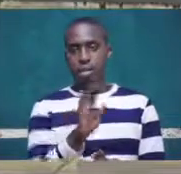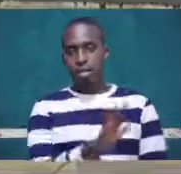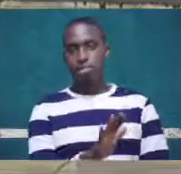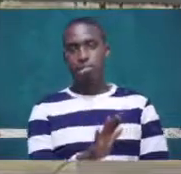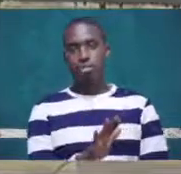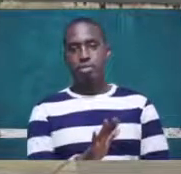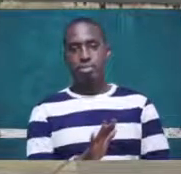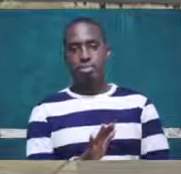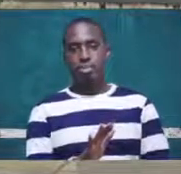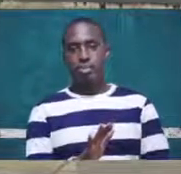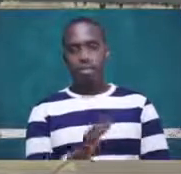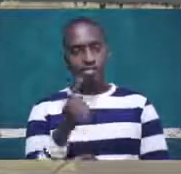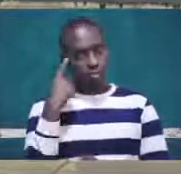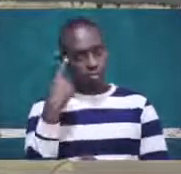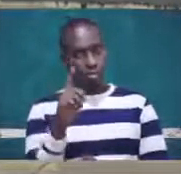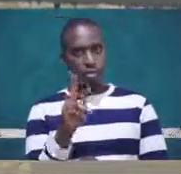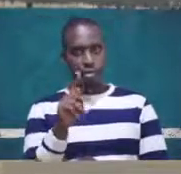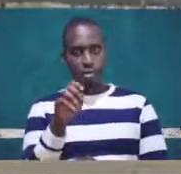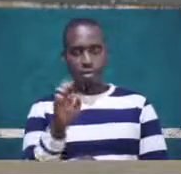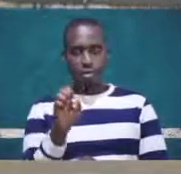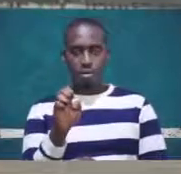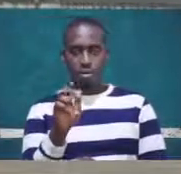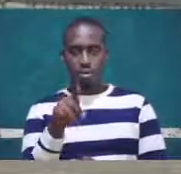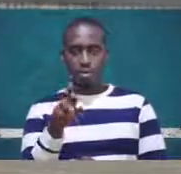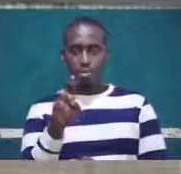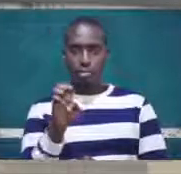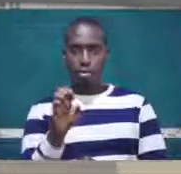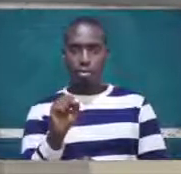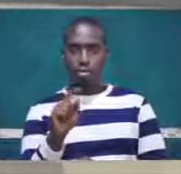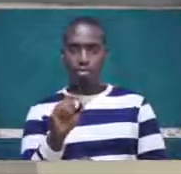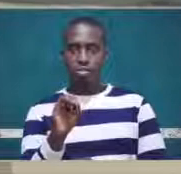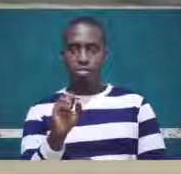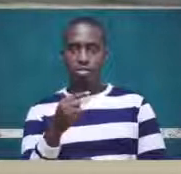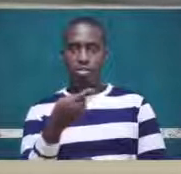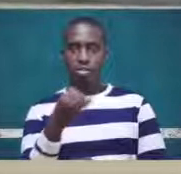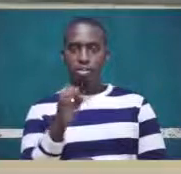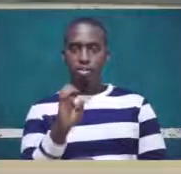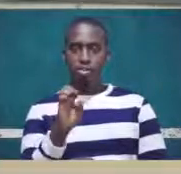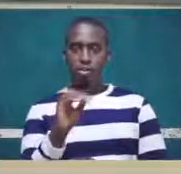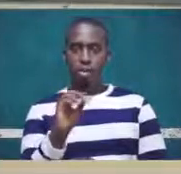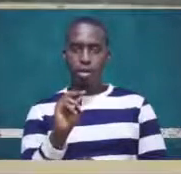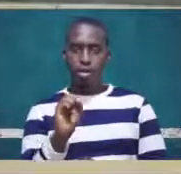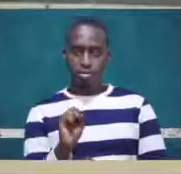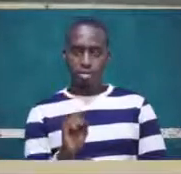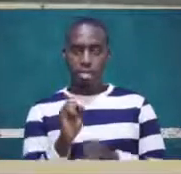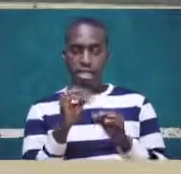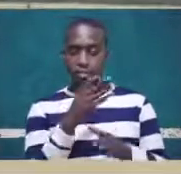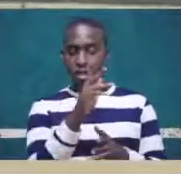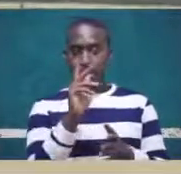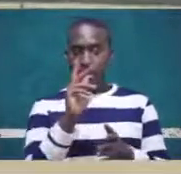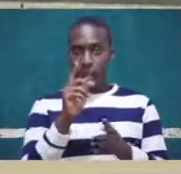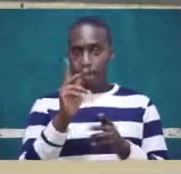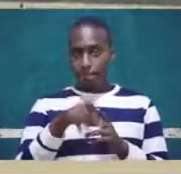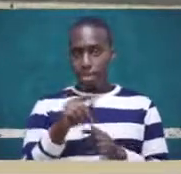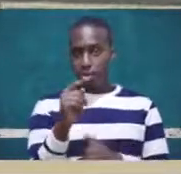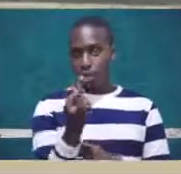for prestigious reasons. So if maybe this is price 1,